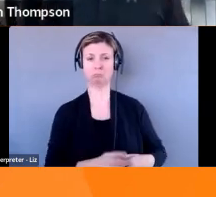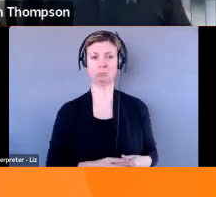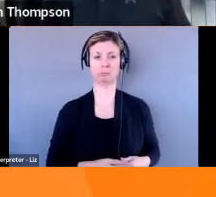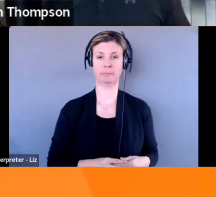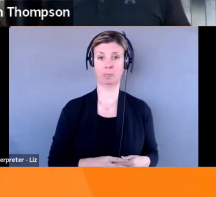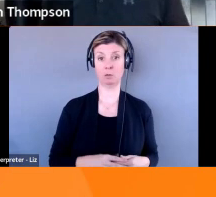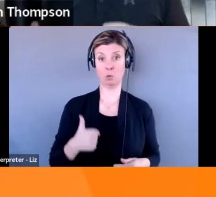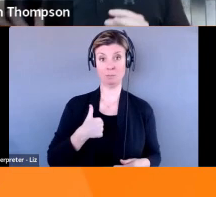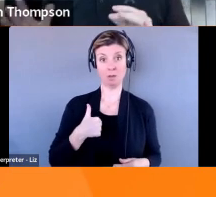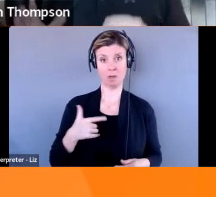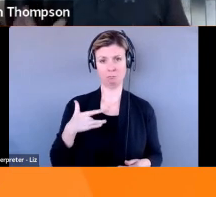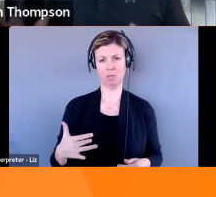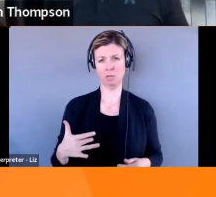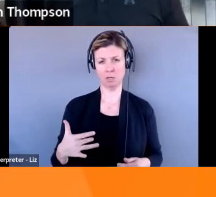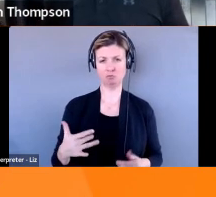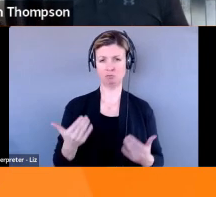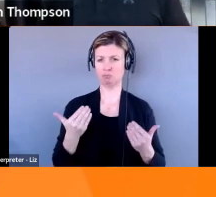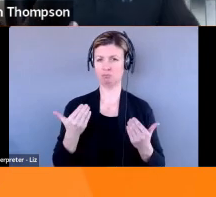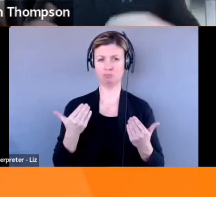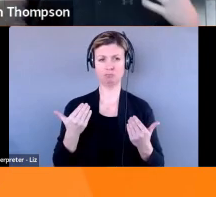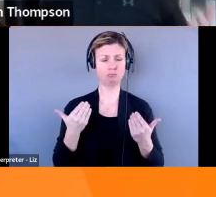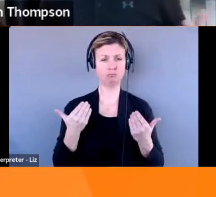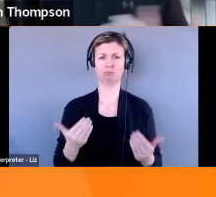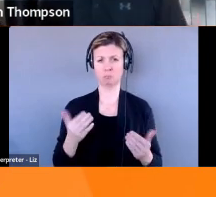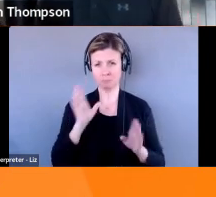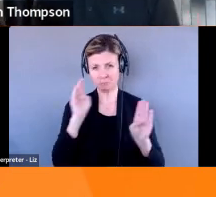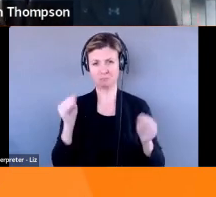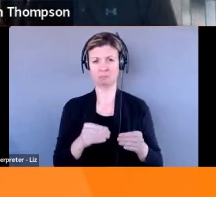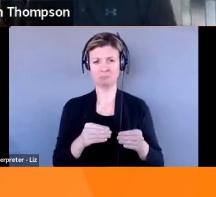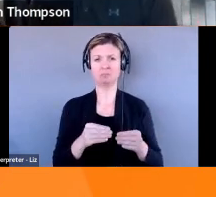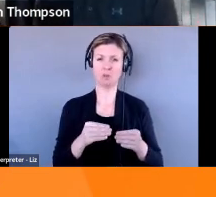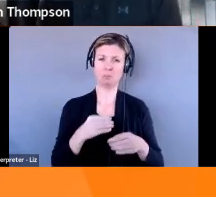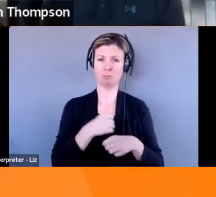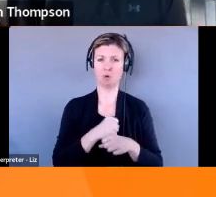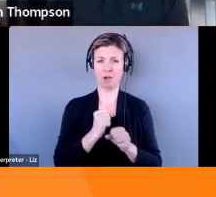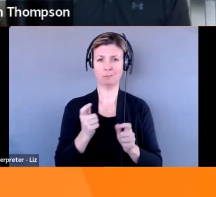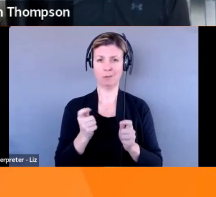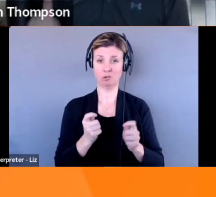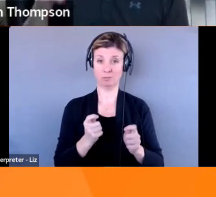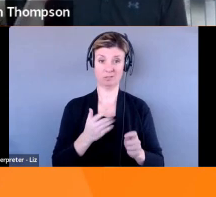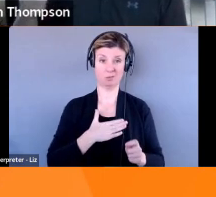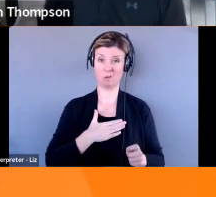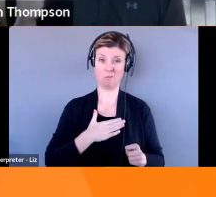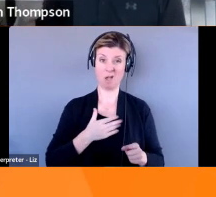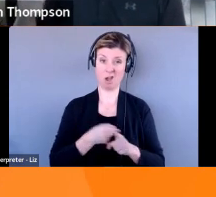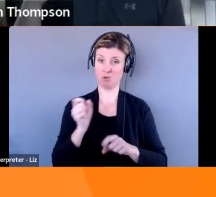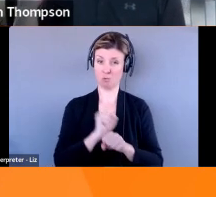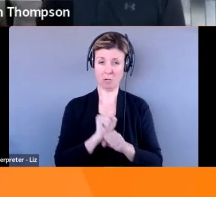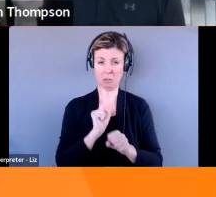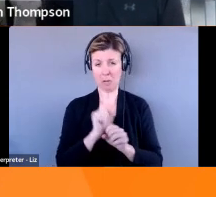core basics of product management, which is where I spent most of my career. And we talk about